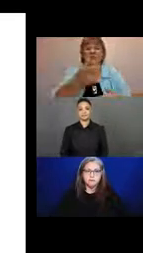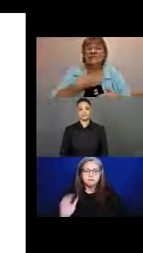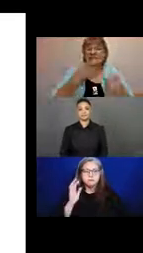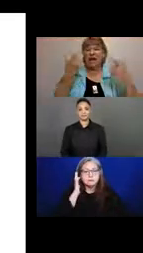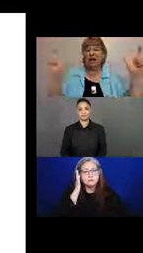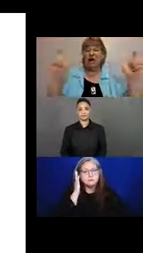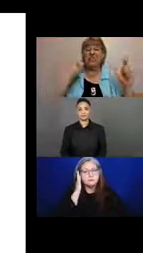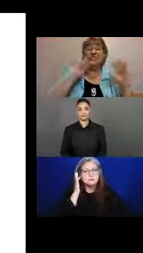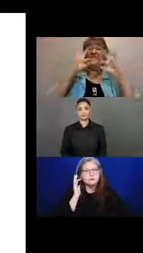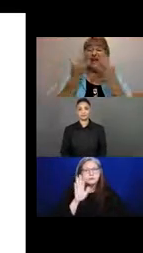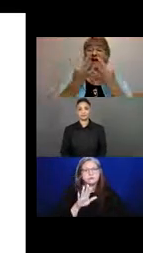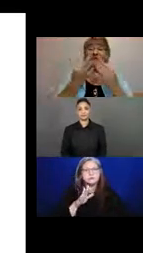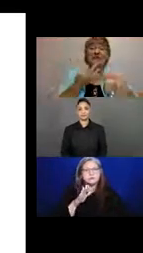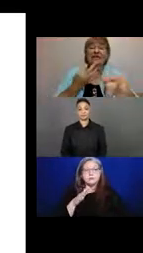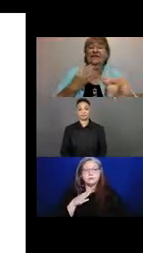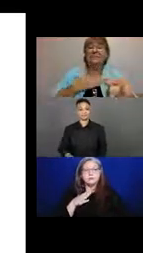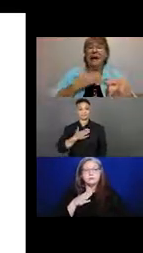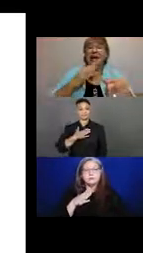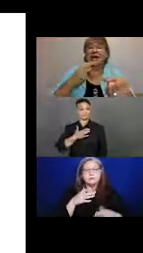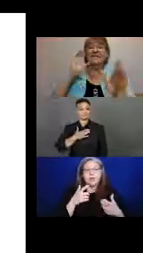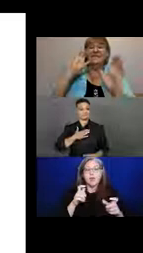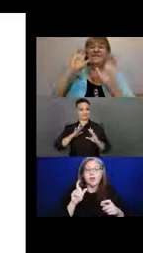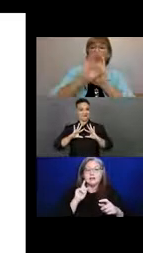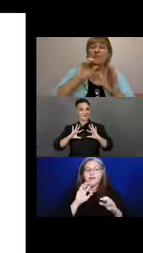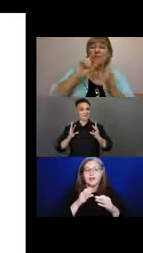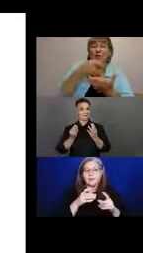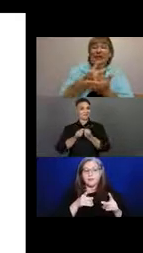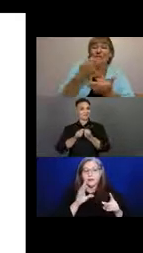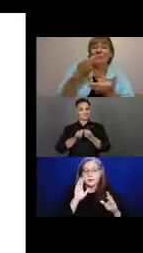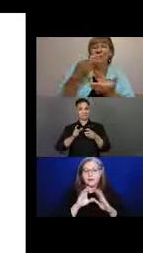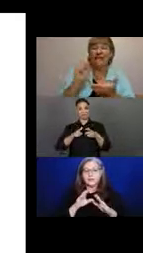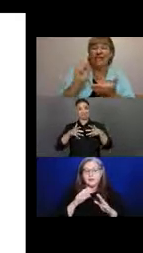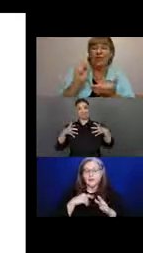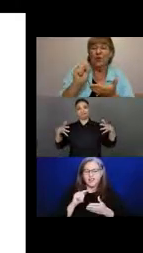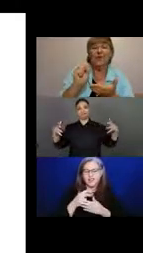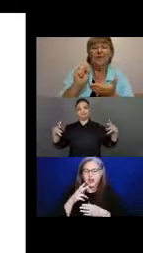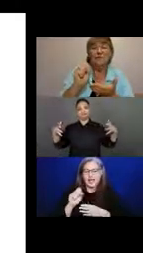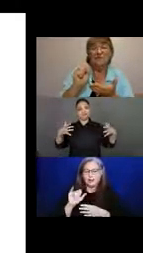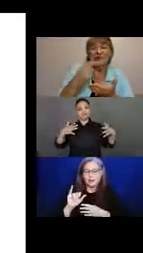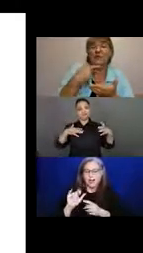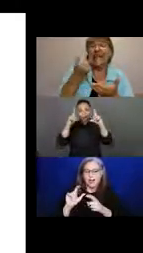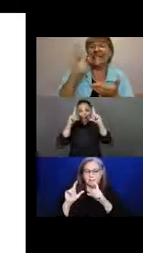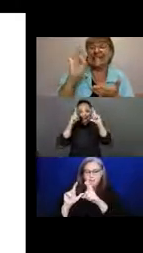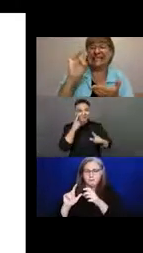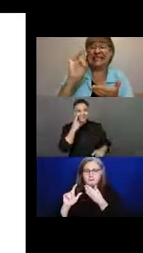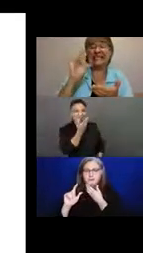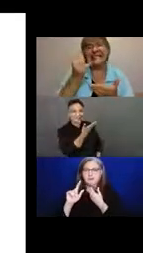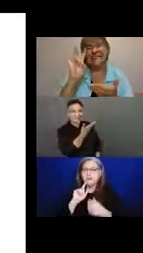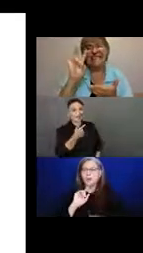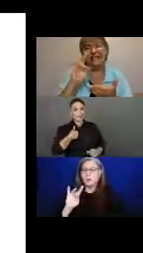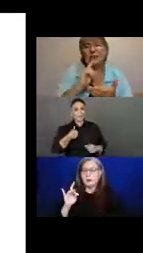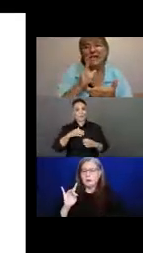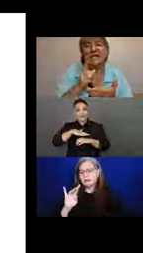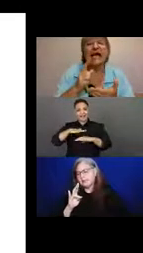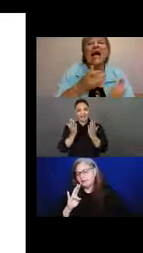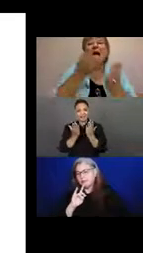So this is my large deaf family. It's my photo from graduating from high school. I was 18,